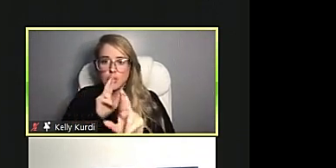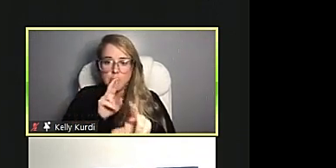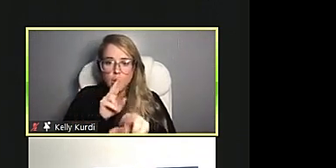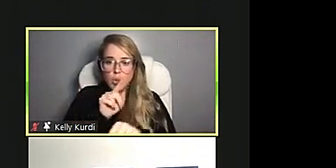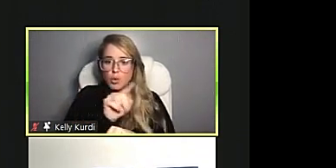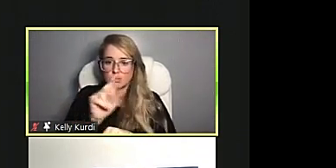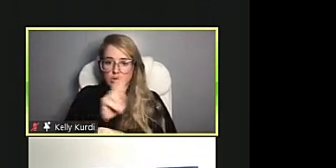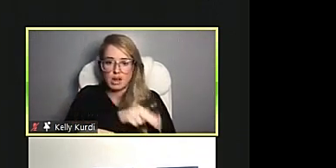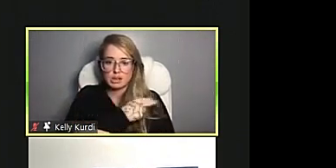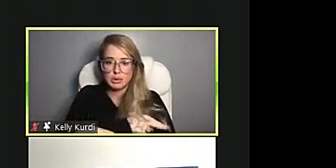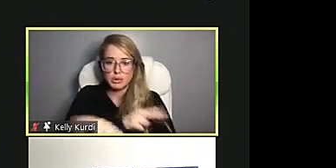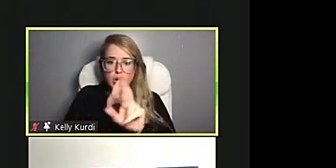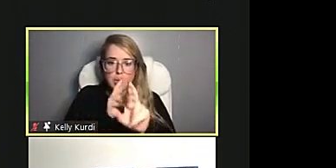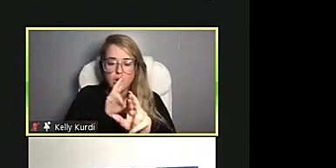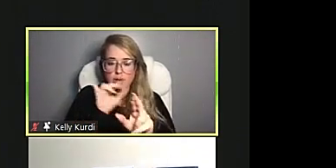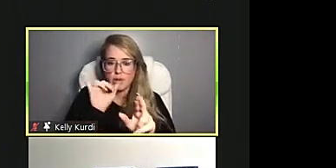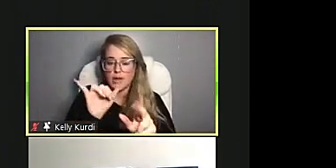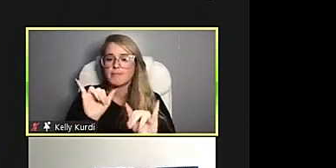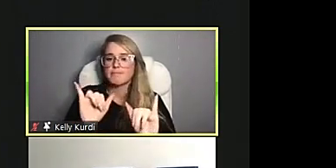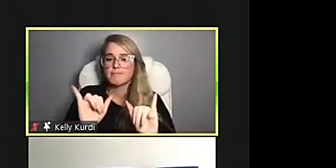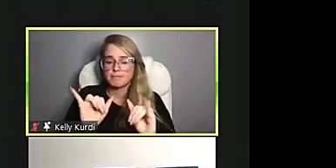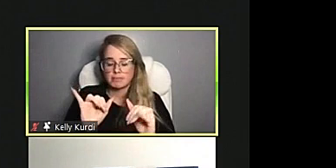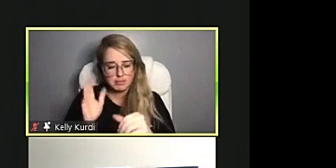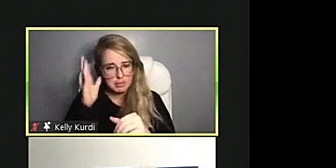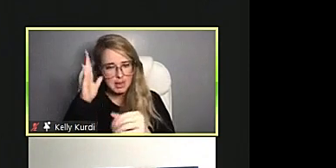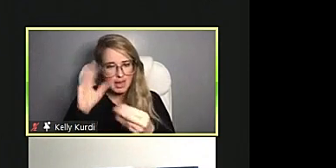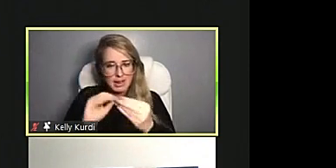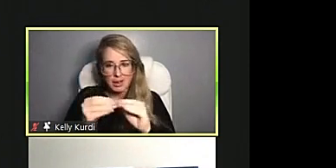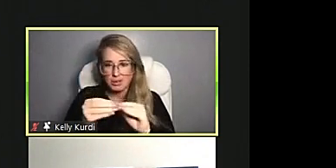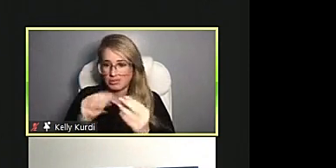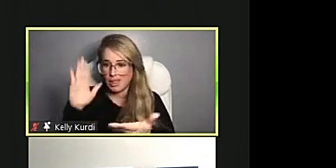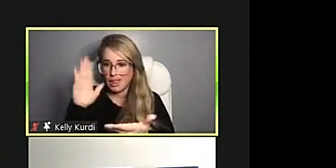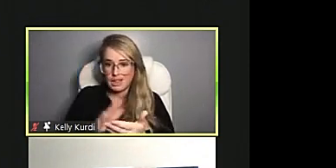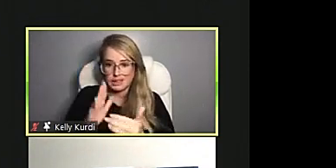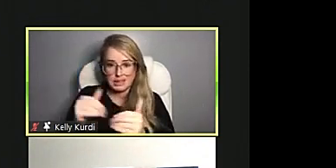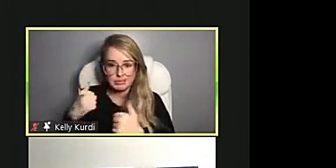hospitals, we are at the lowest number of beds we've had available.